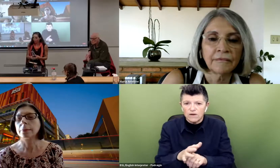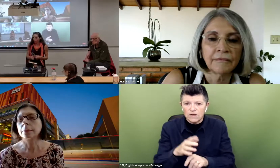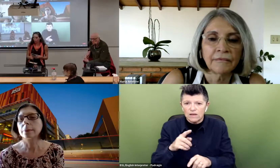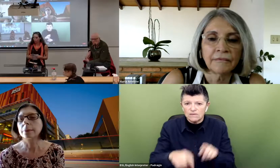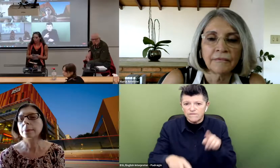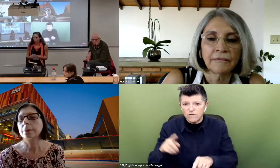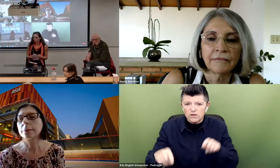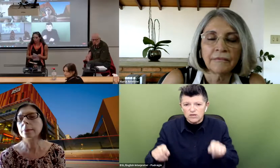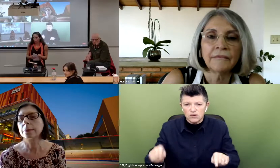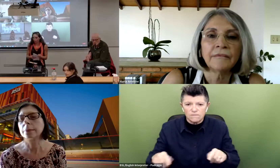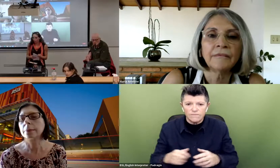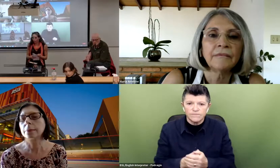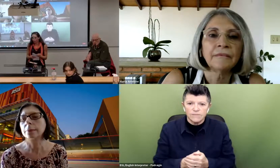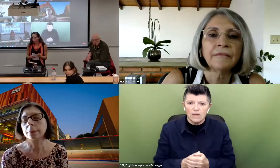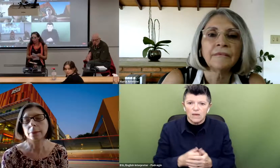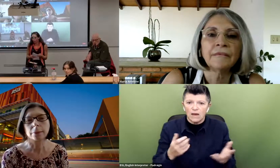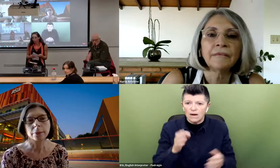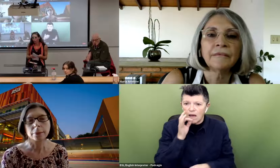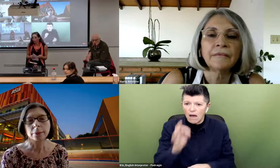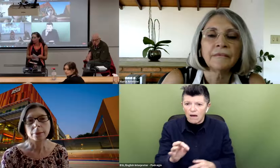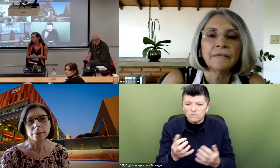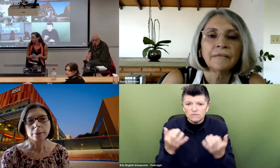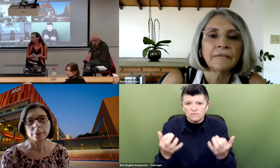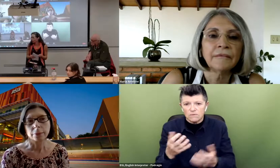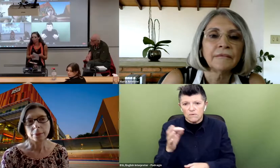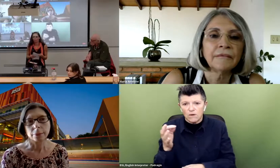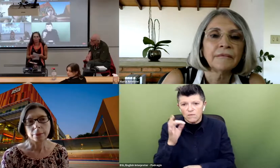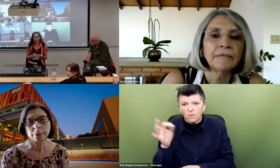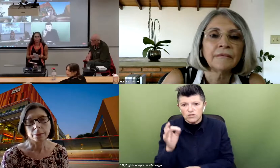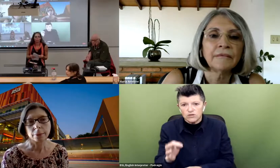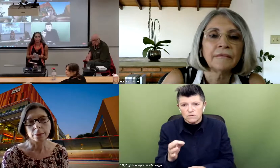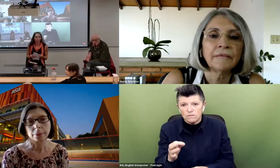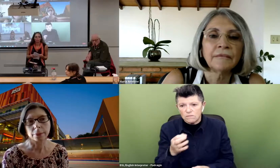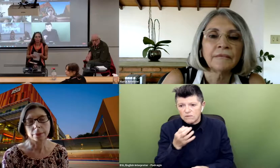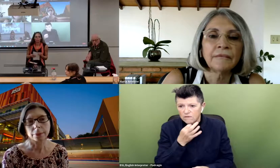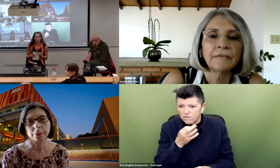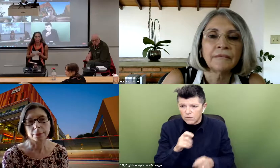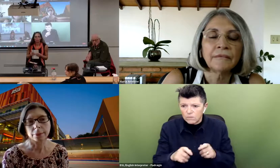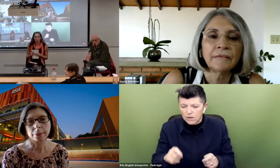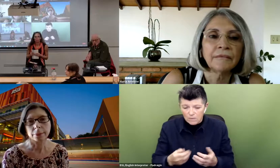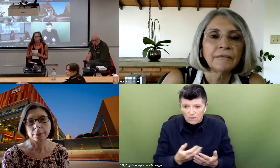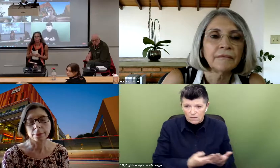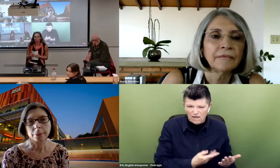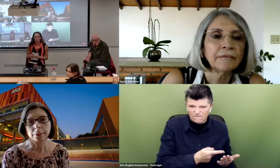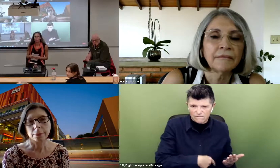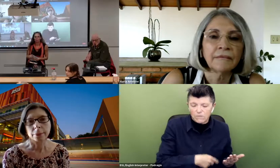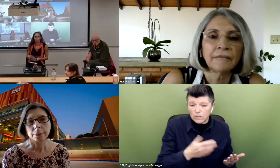of invite who has a question? I have a few here, but if somebody wants to go first in the audience, we have a